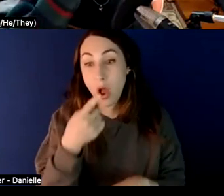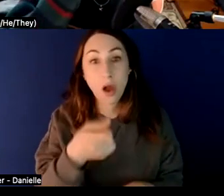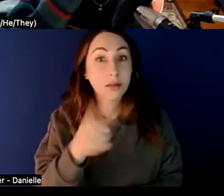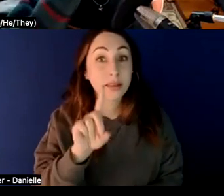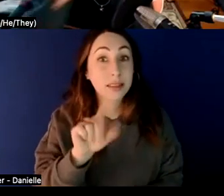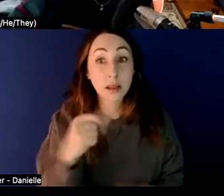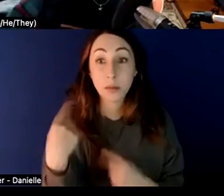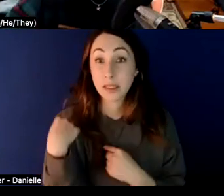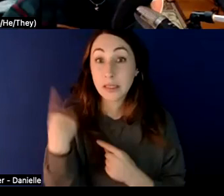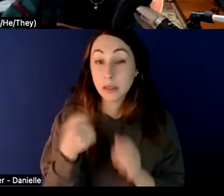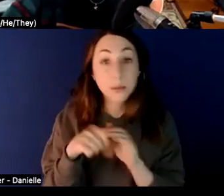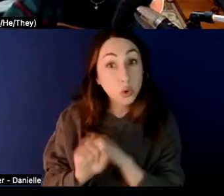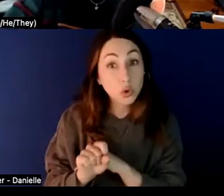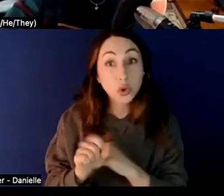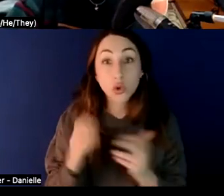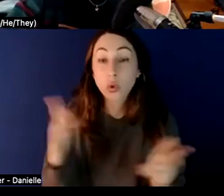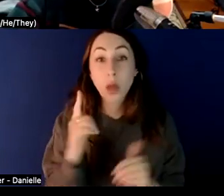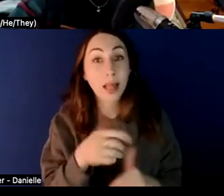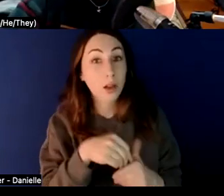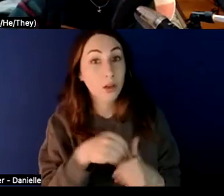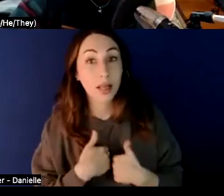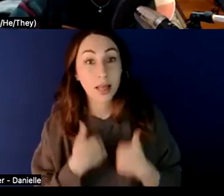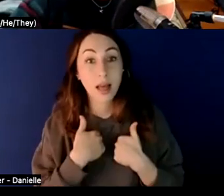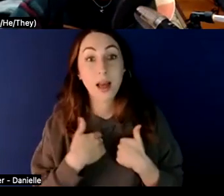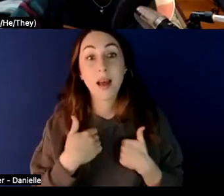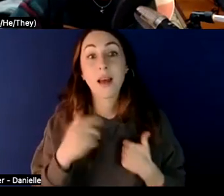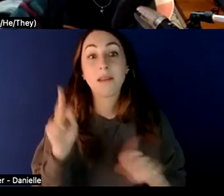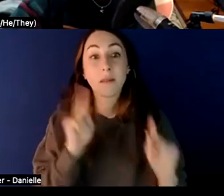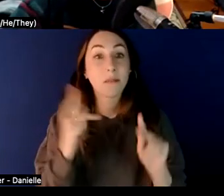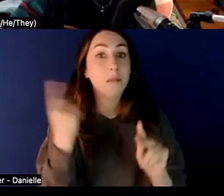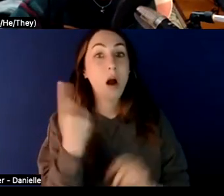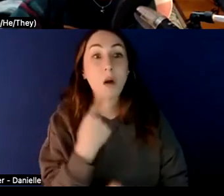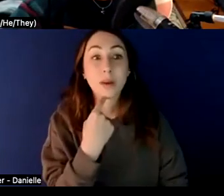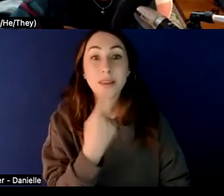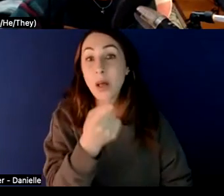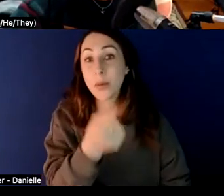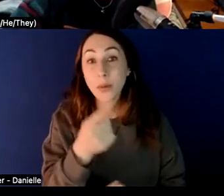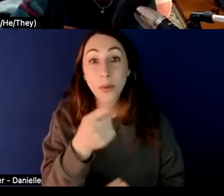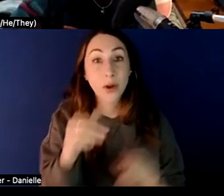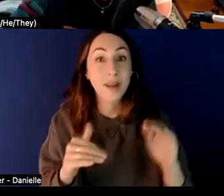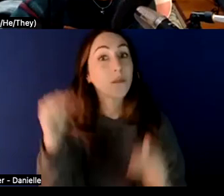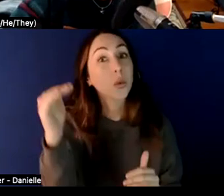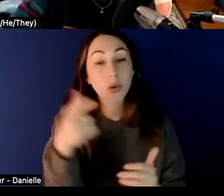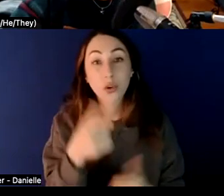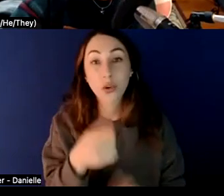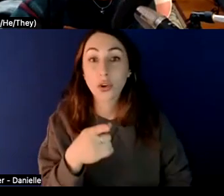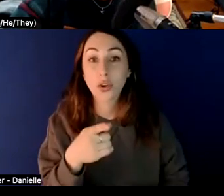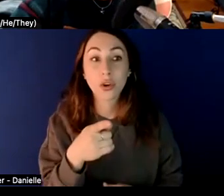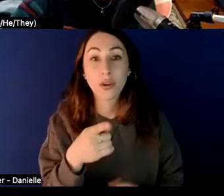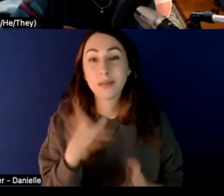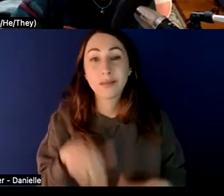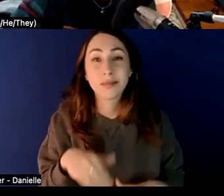from birth or if it's been later in life, you've always been told disability is inferior. You've always been told it's not something you want to